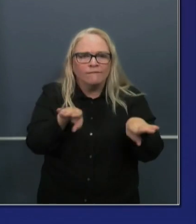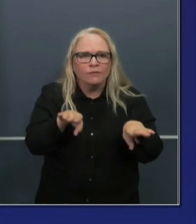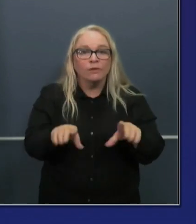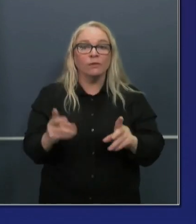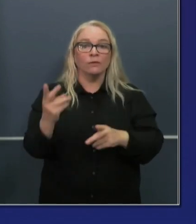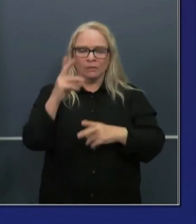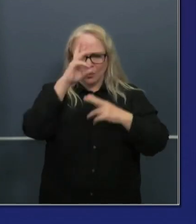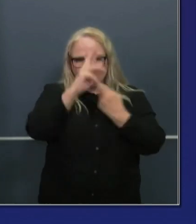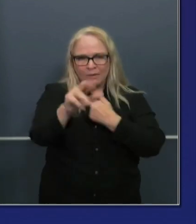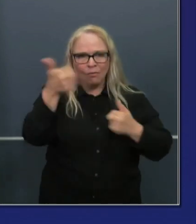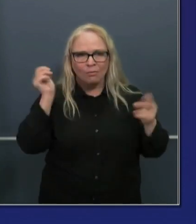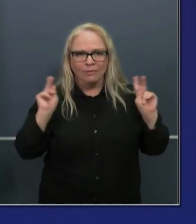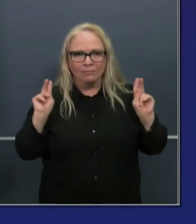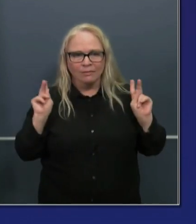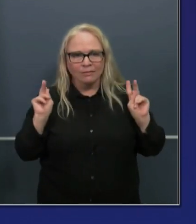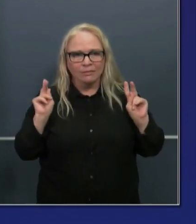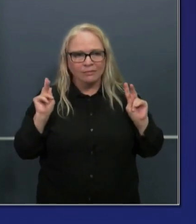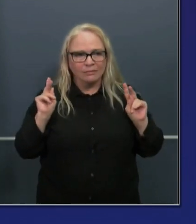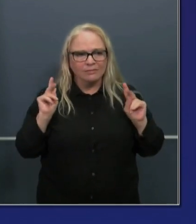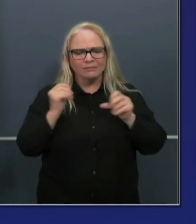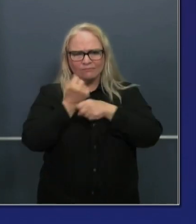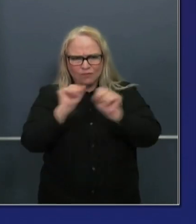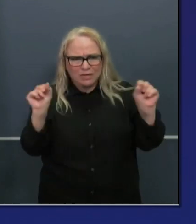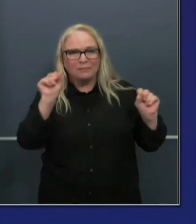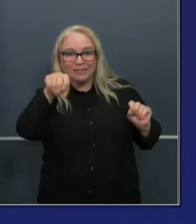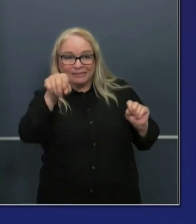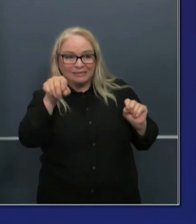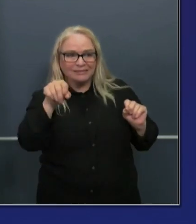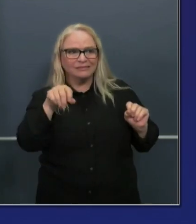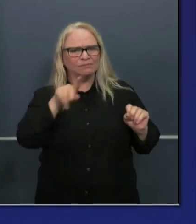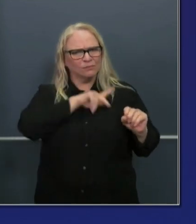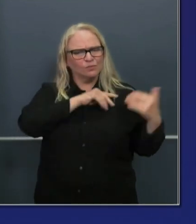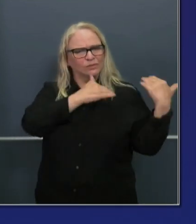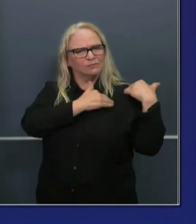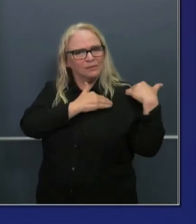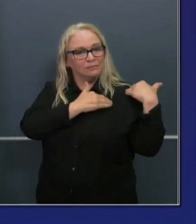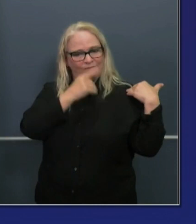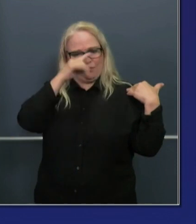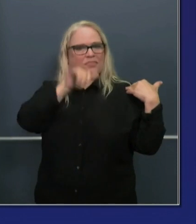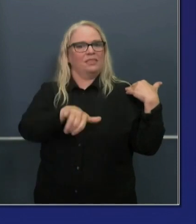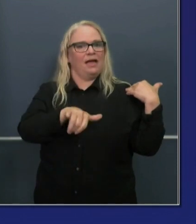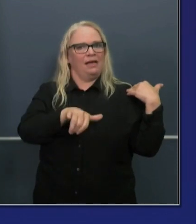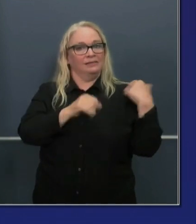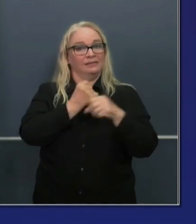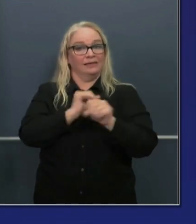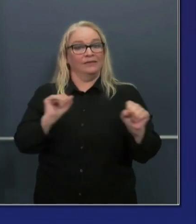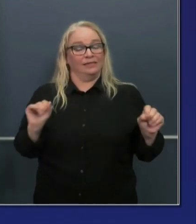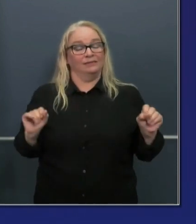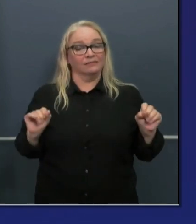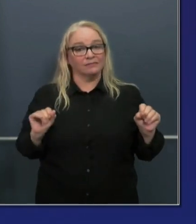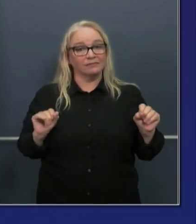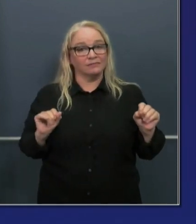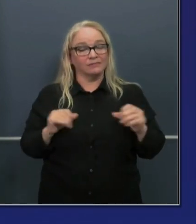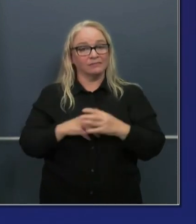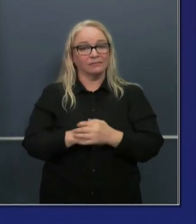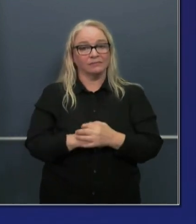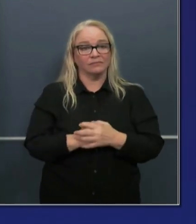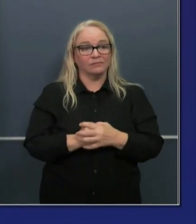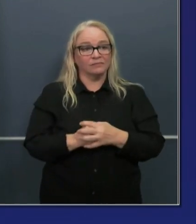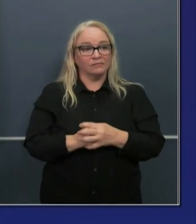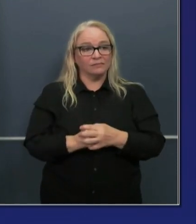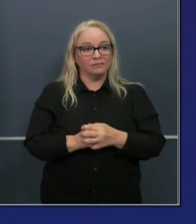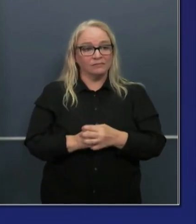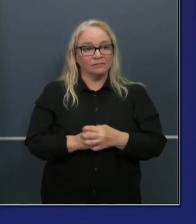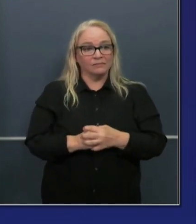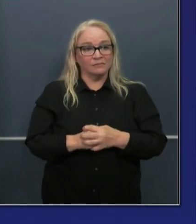And this notion of freedom is a notion about personal responsibility. And I think we can exercise that in the spirit of our founding fathers, in the